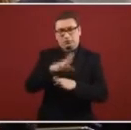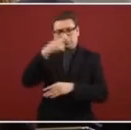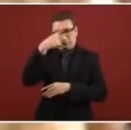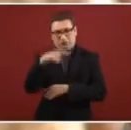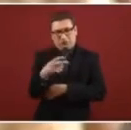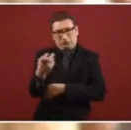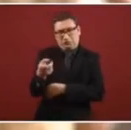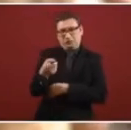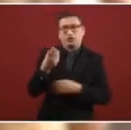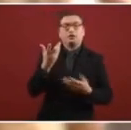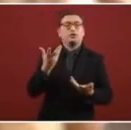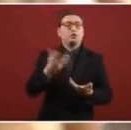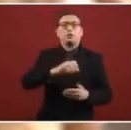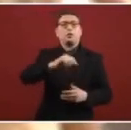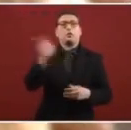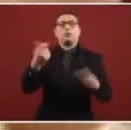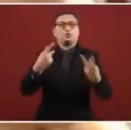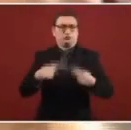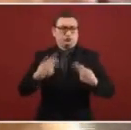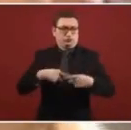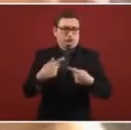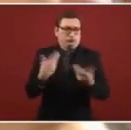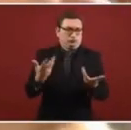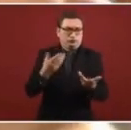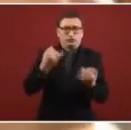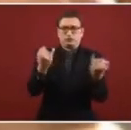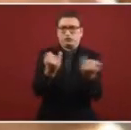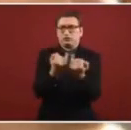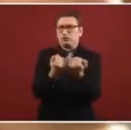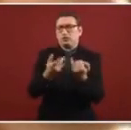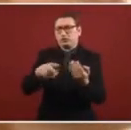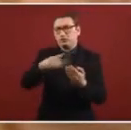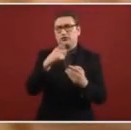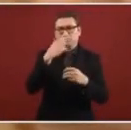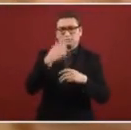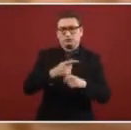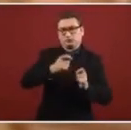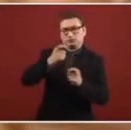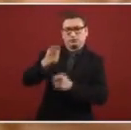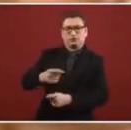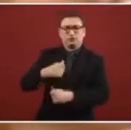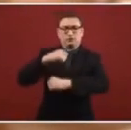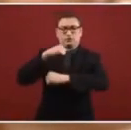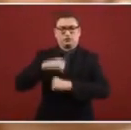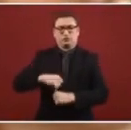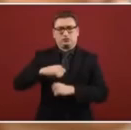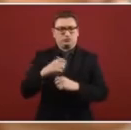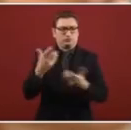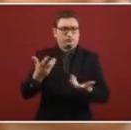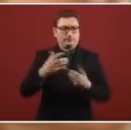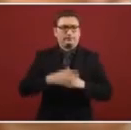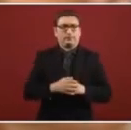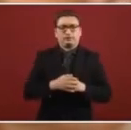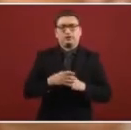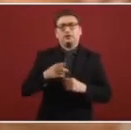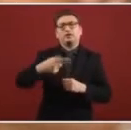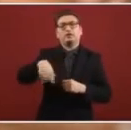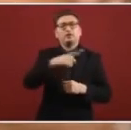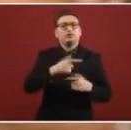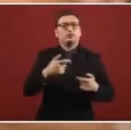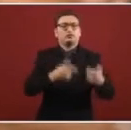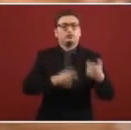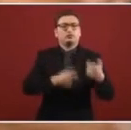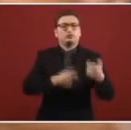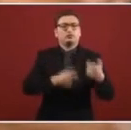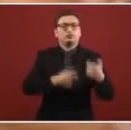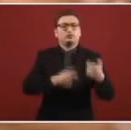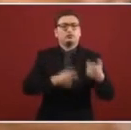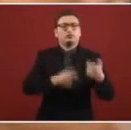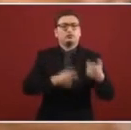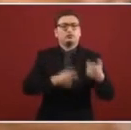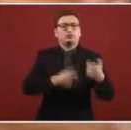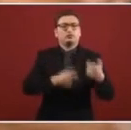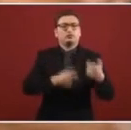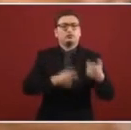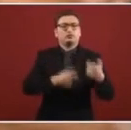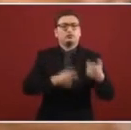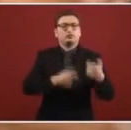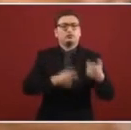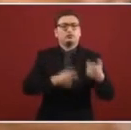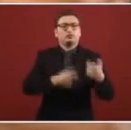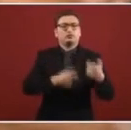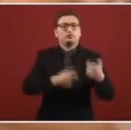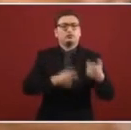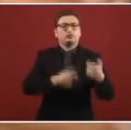a